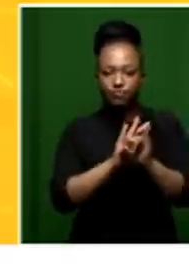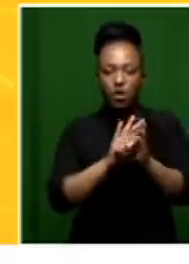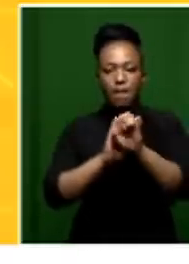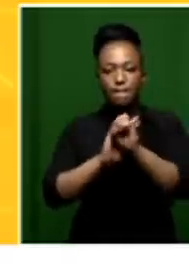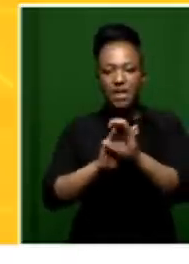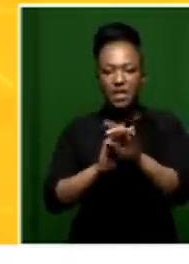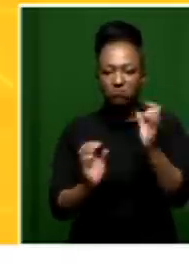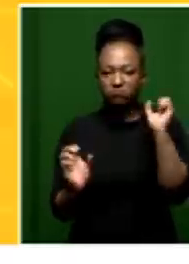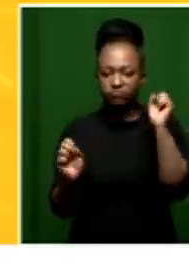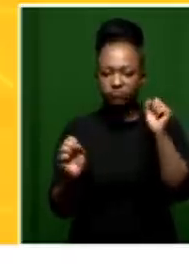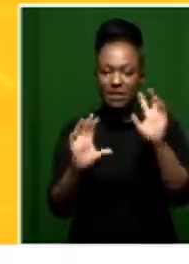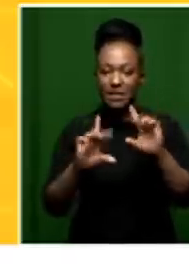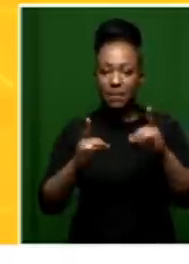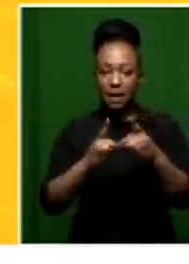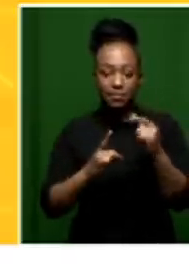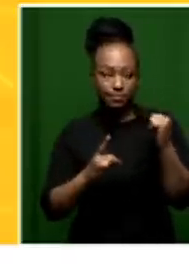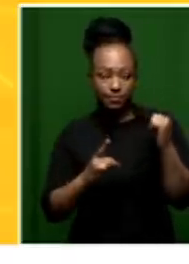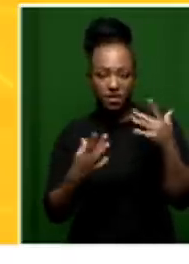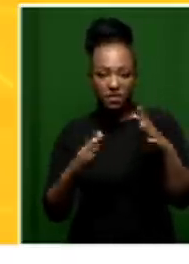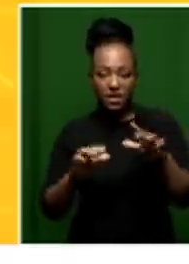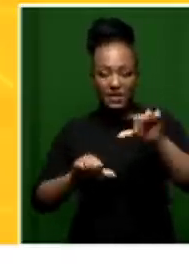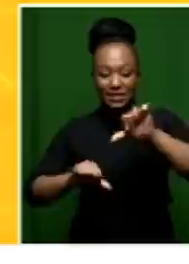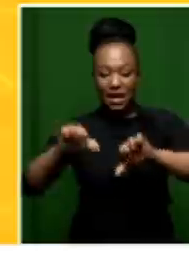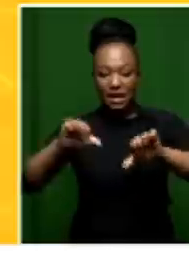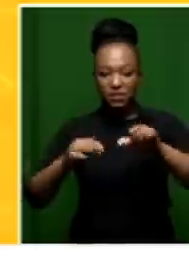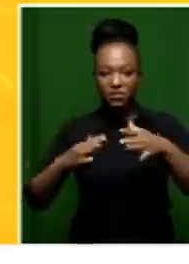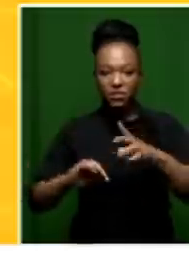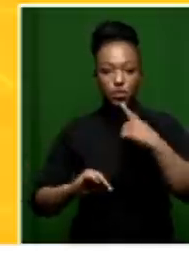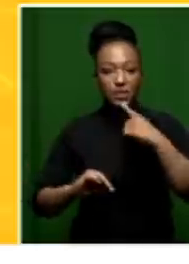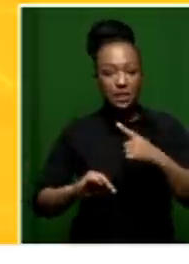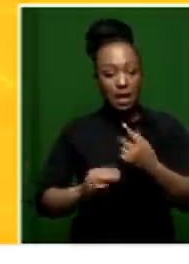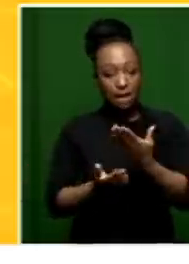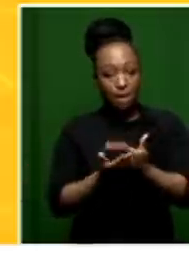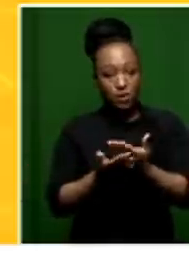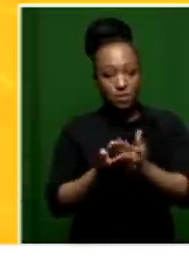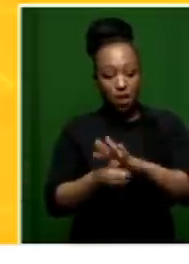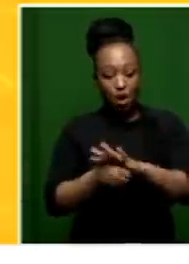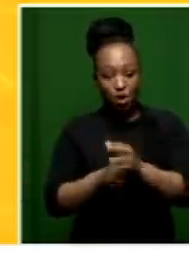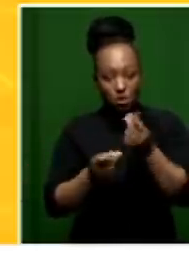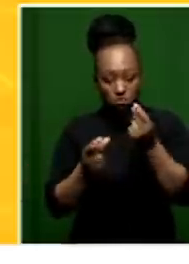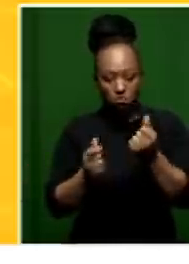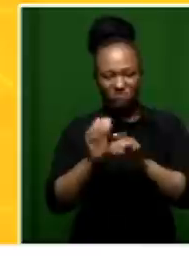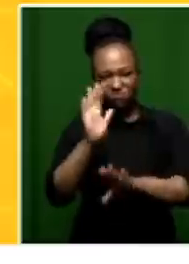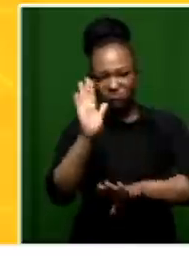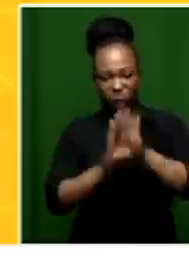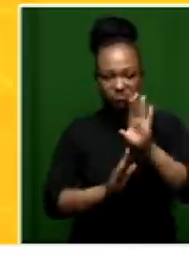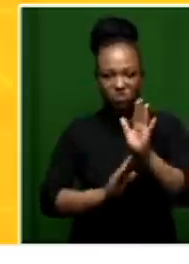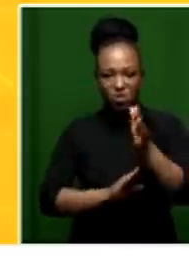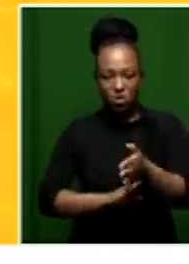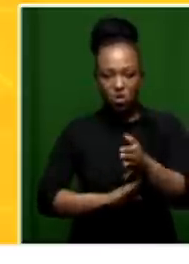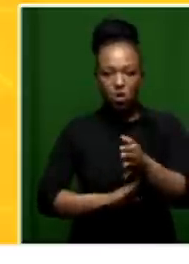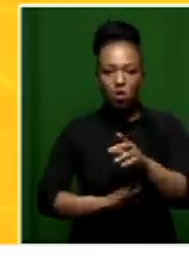the department yesterday, scientists said that they are expecting a rapid increase in the virus, which is driving a spike